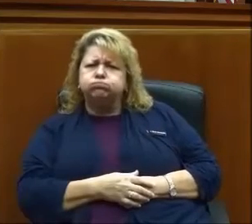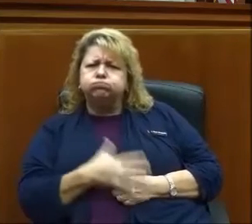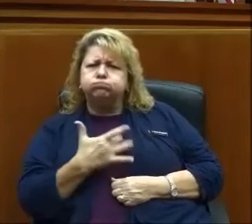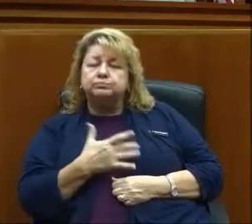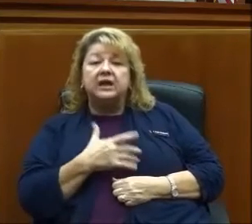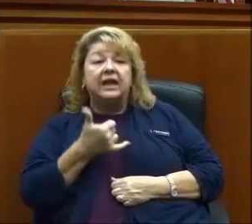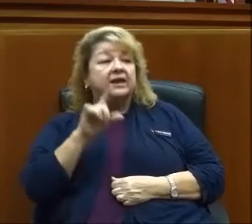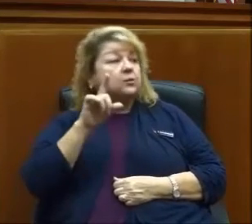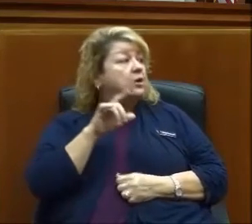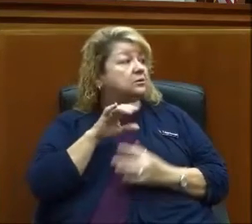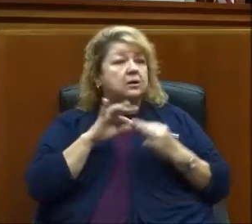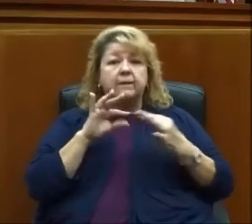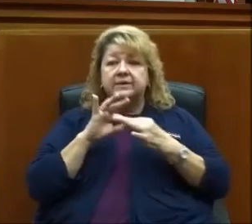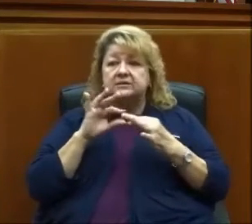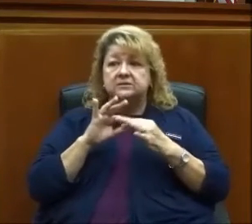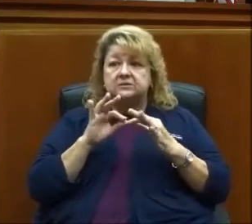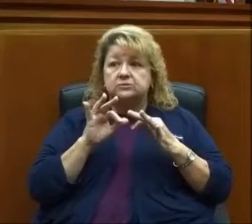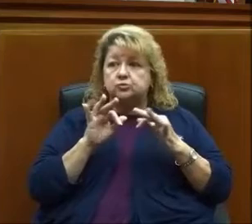department?